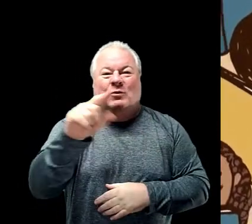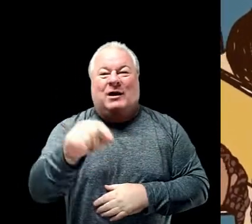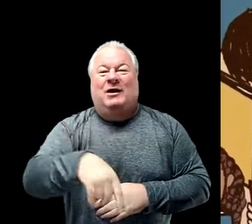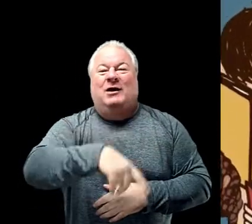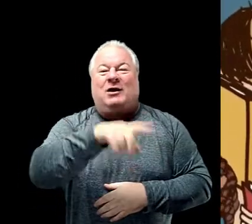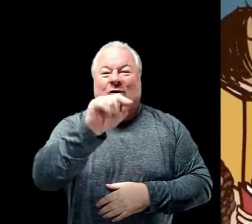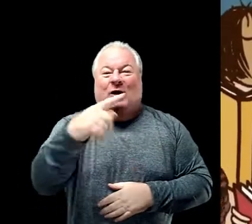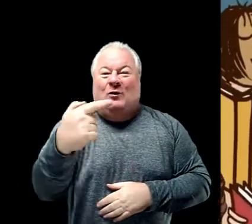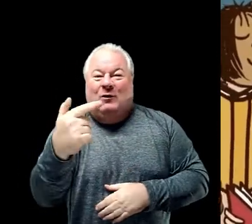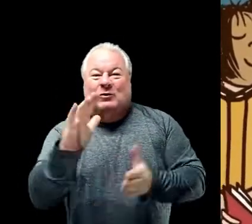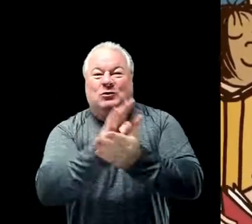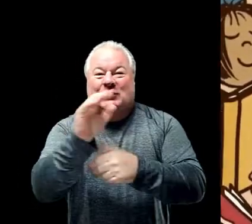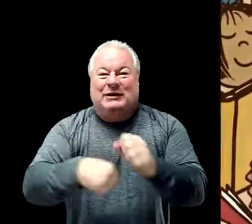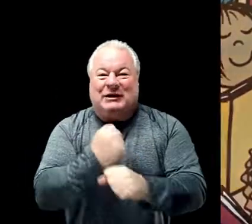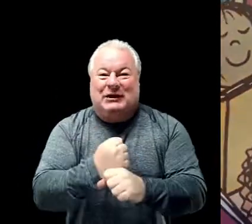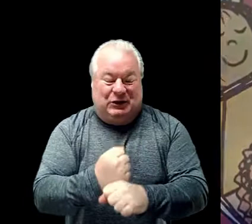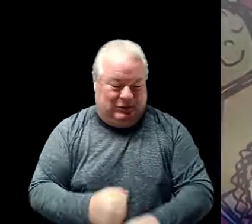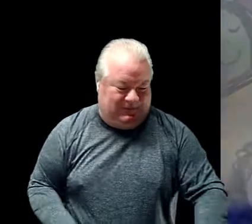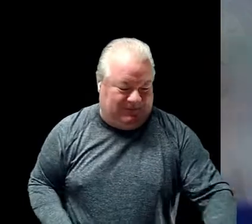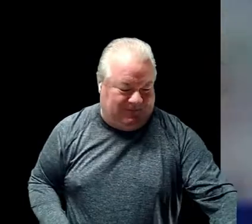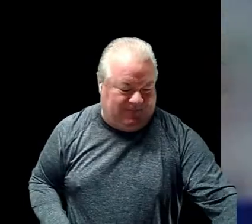2020-2021 school year.